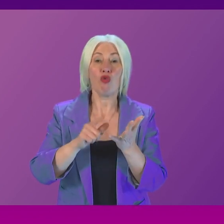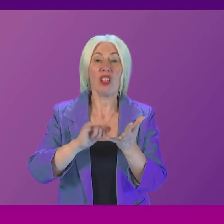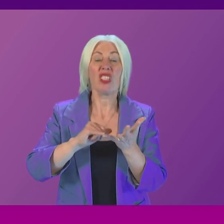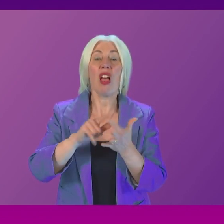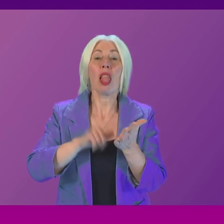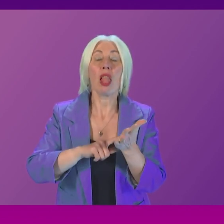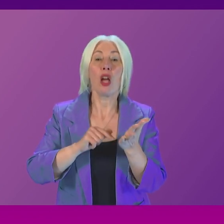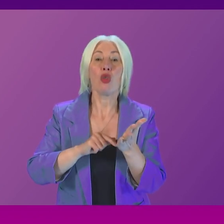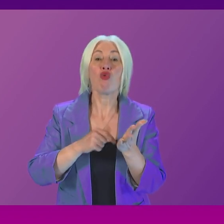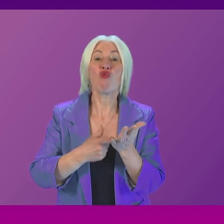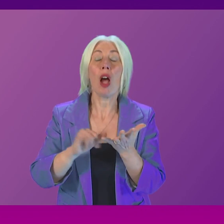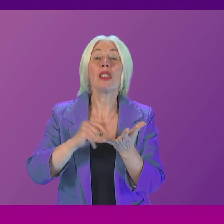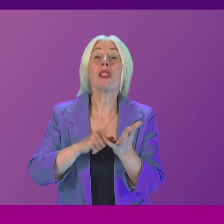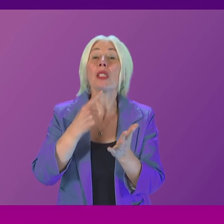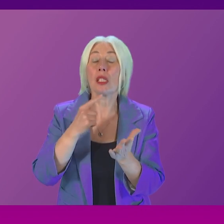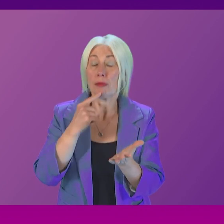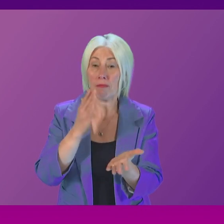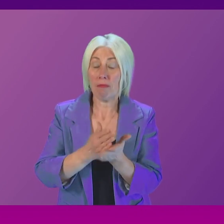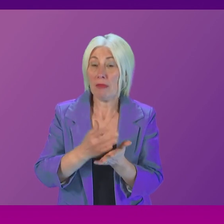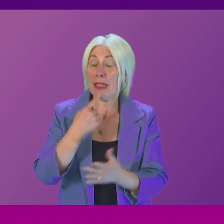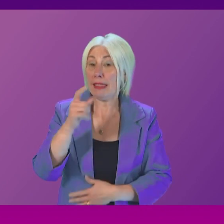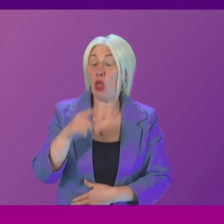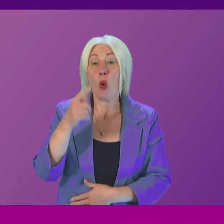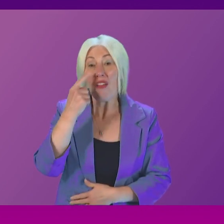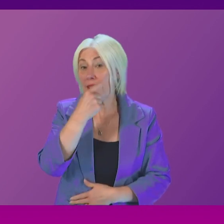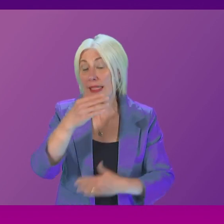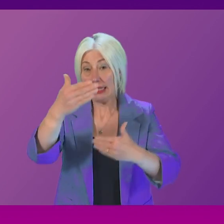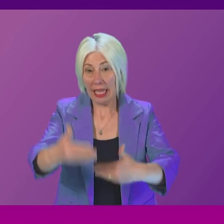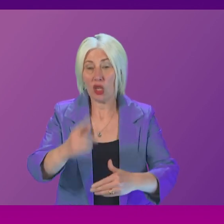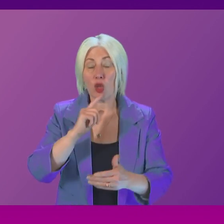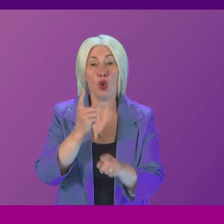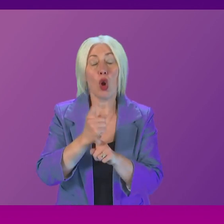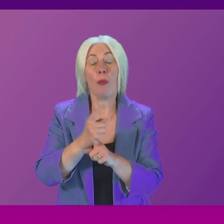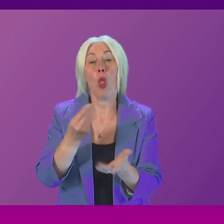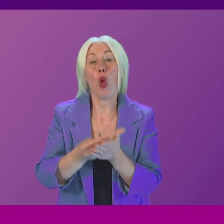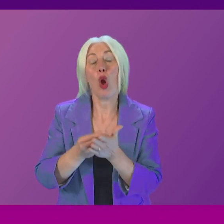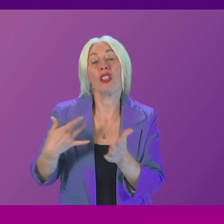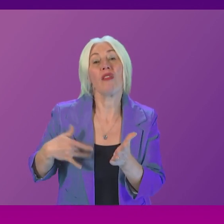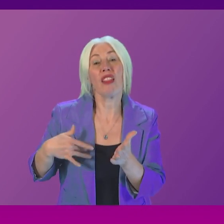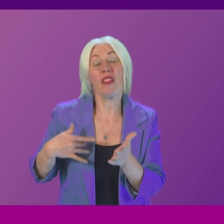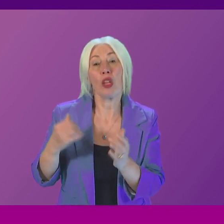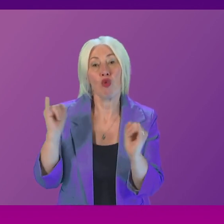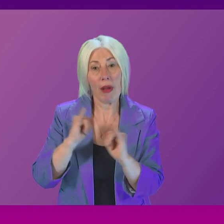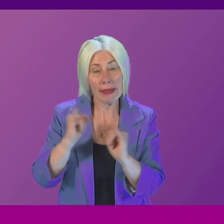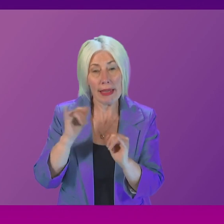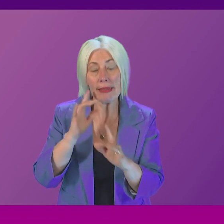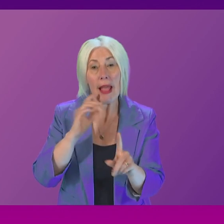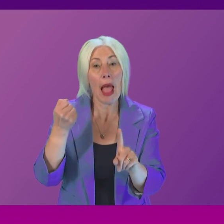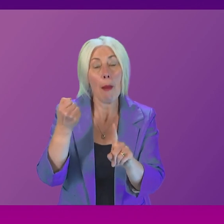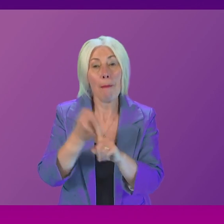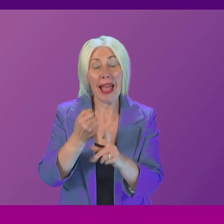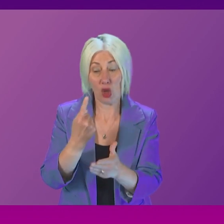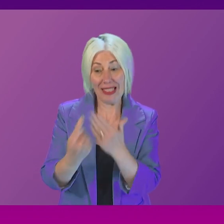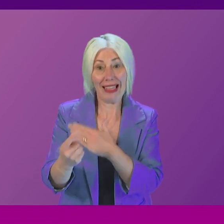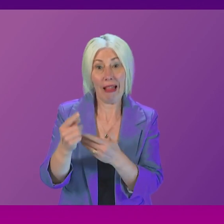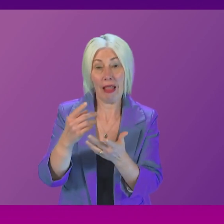Committee earlier this month during an evidence session on the cost of living crisis and its impact on lone